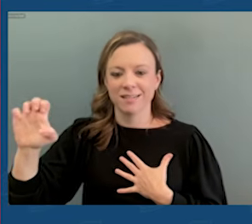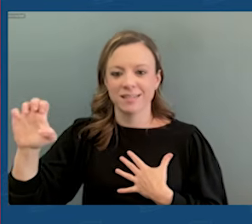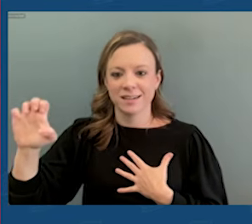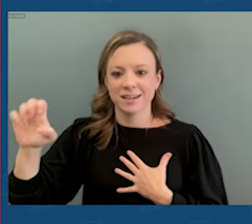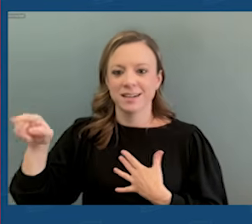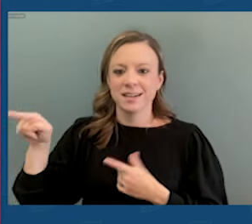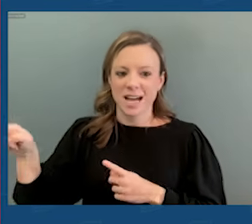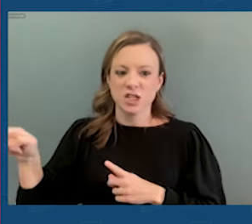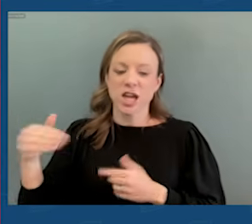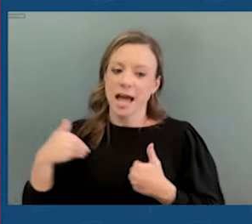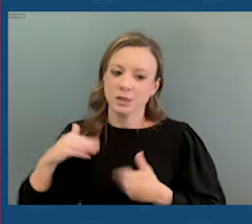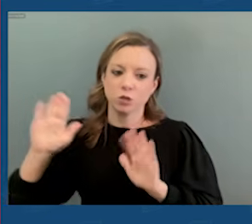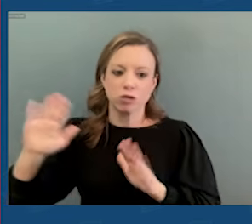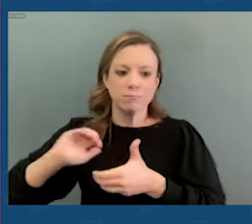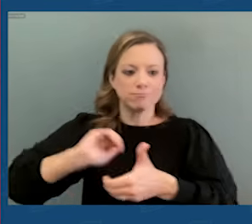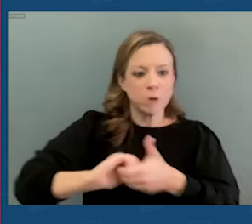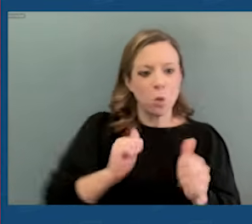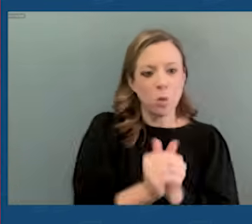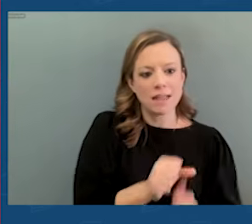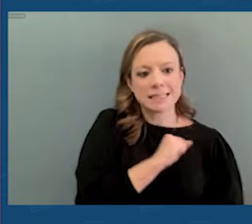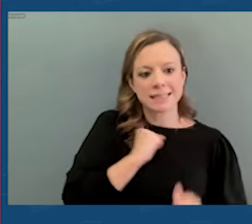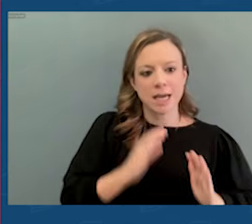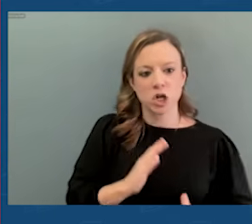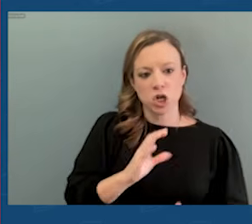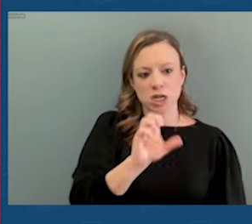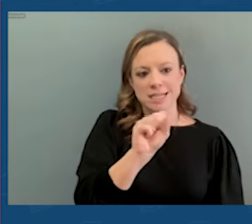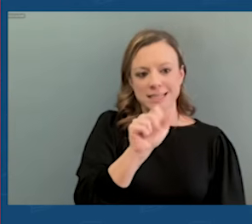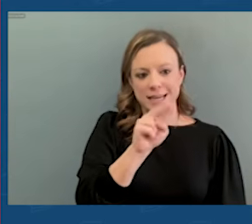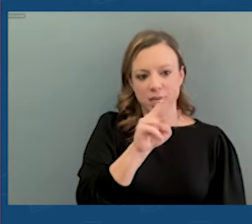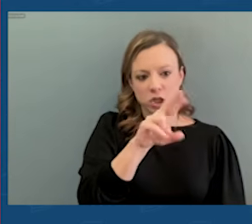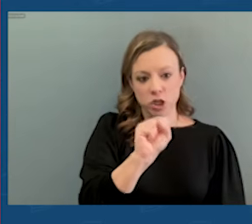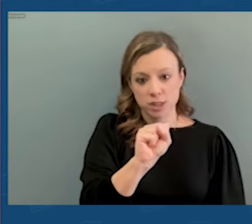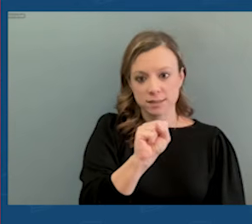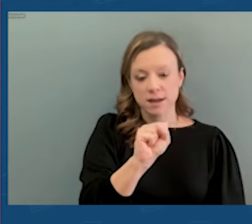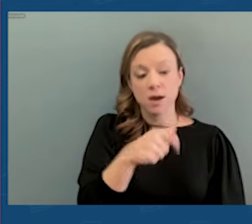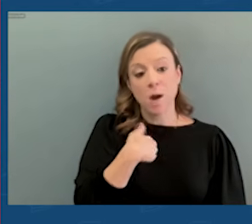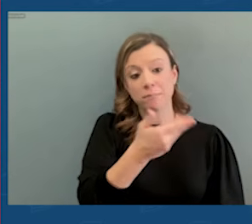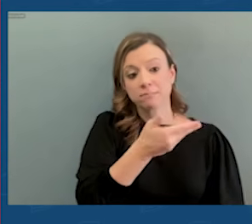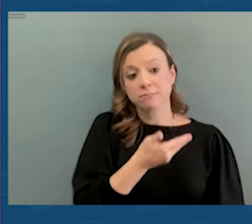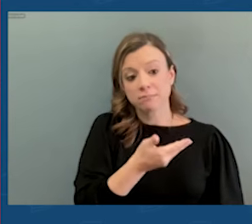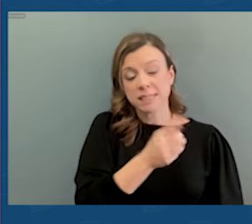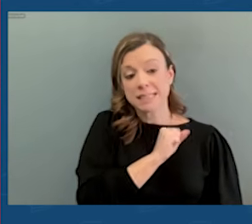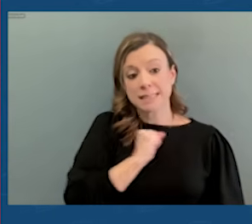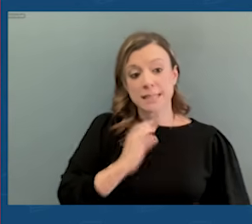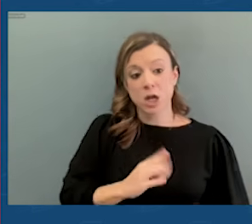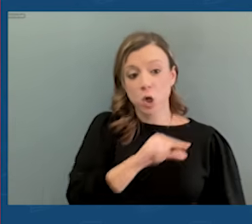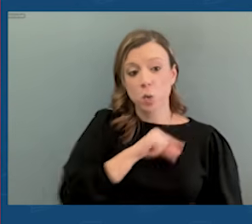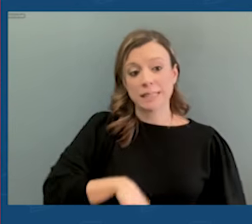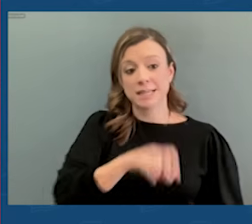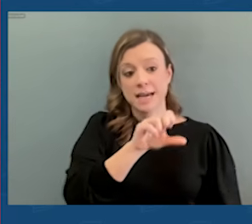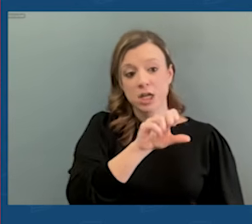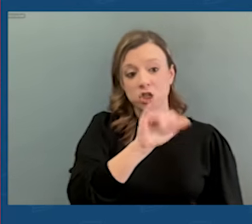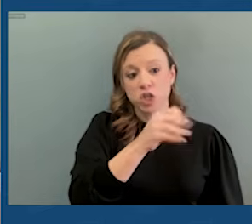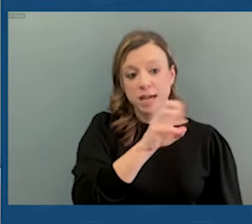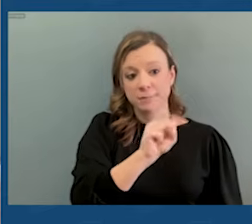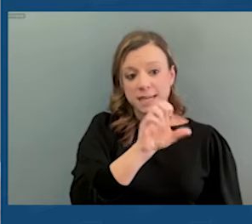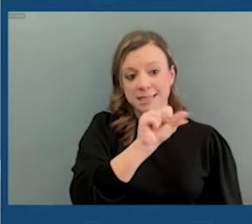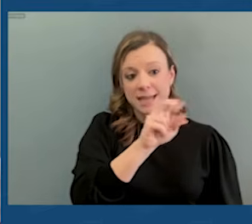James Sanders in getting this across the finish line. So it was my pleasure to introduce the Senator from Queens, James Sanders.